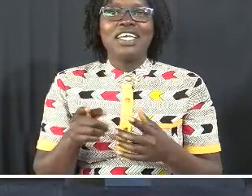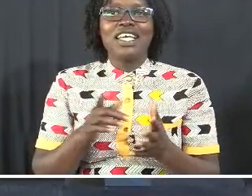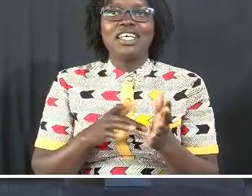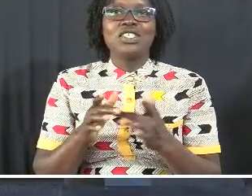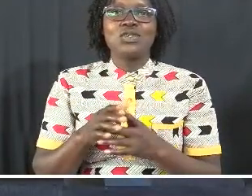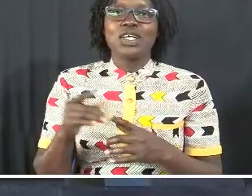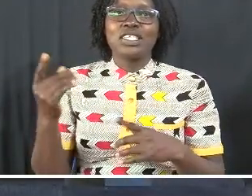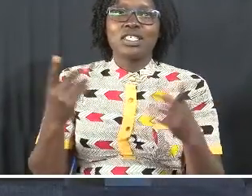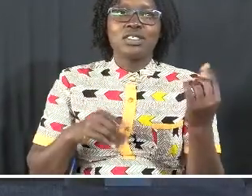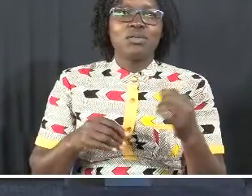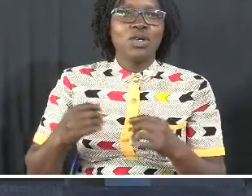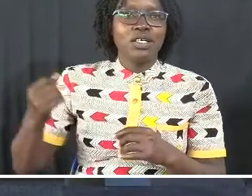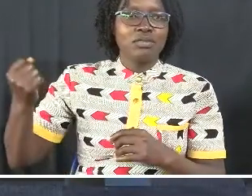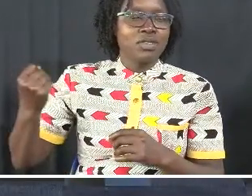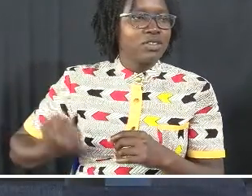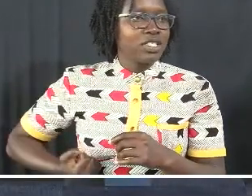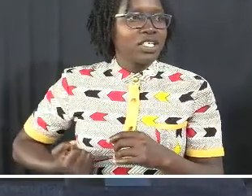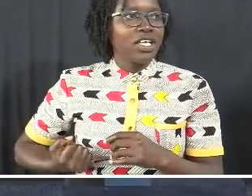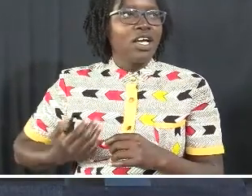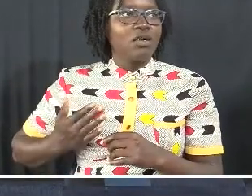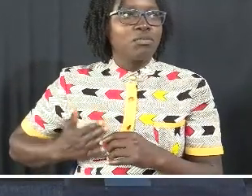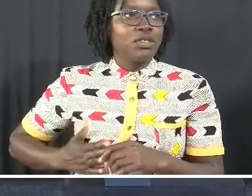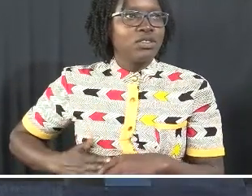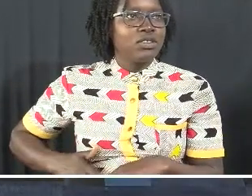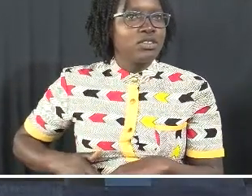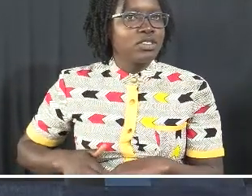Mbona Yesu akachomwa kuki